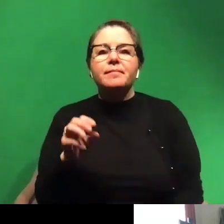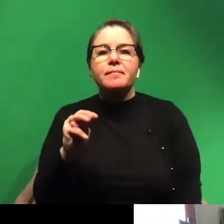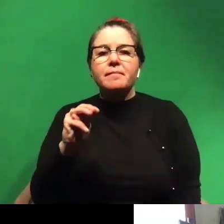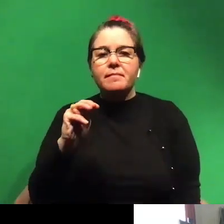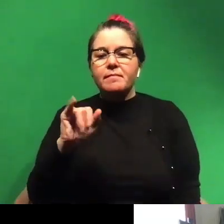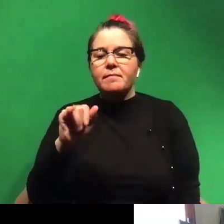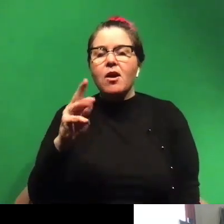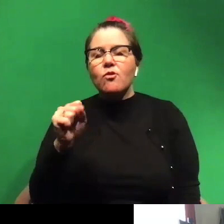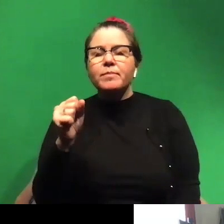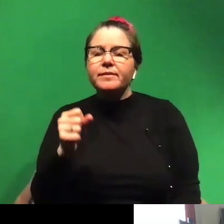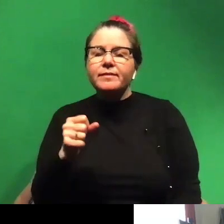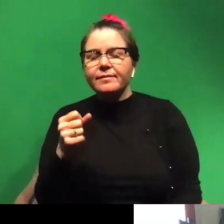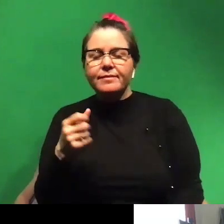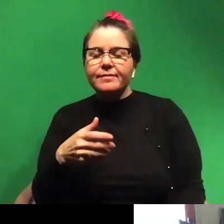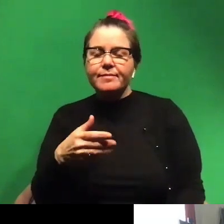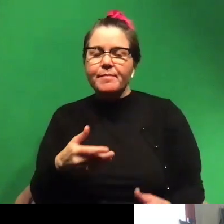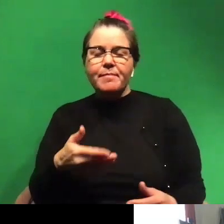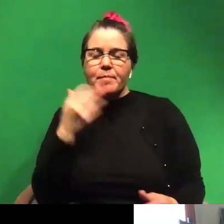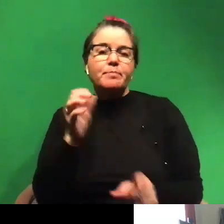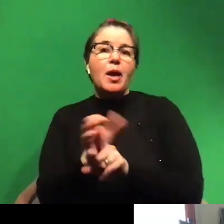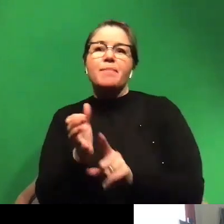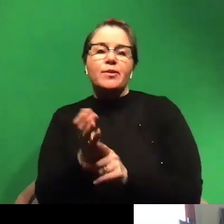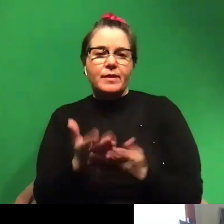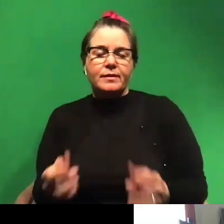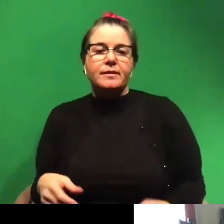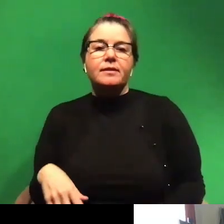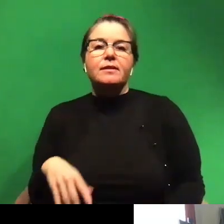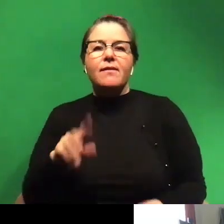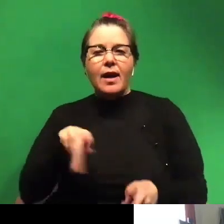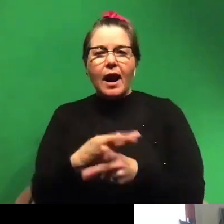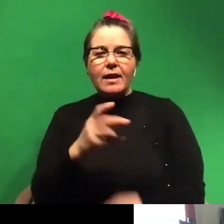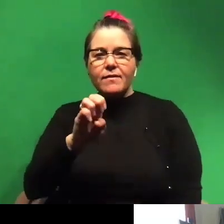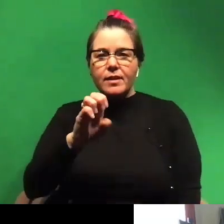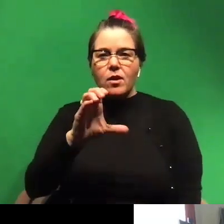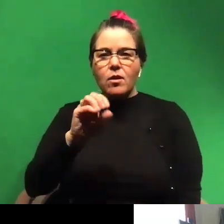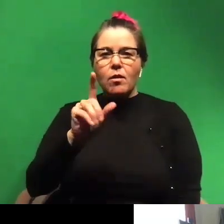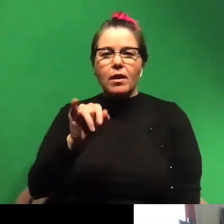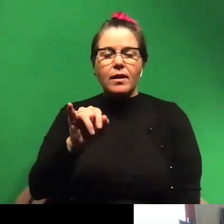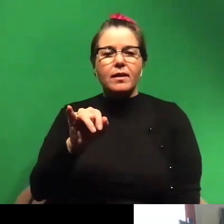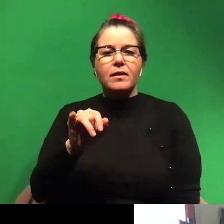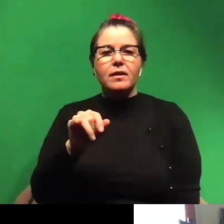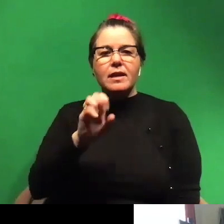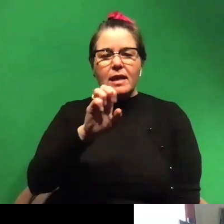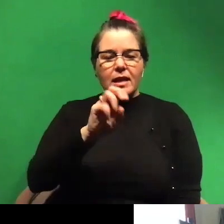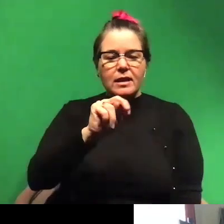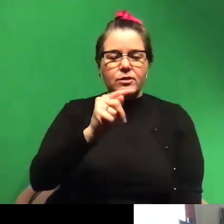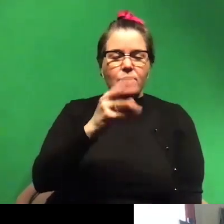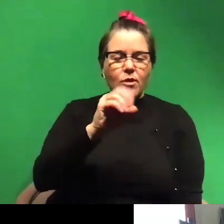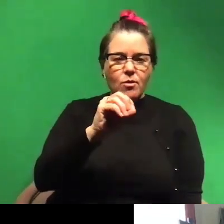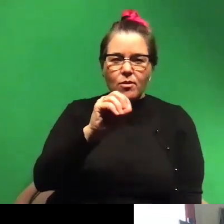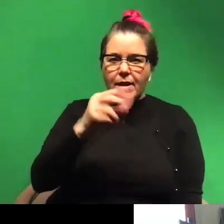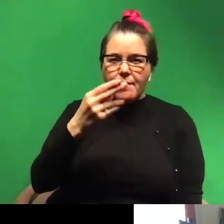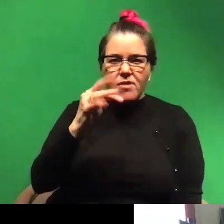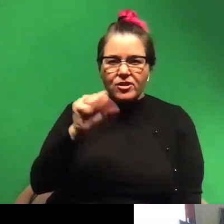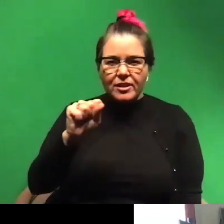greatest hits. And so one of them, there's this type of E. coli called, I think, enterohemorrhagic E. coli. Yeah. And so